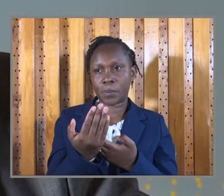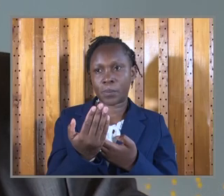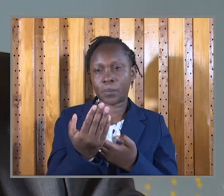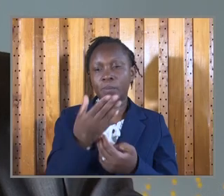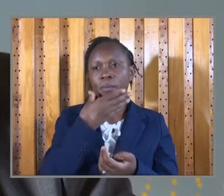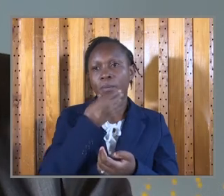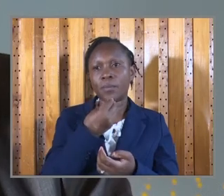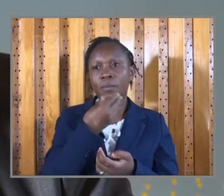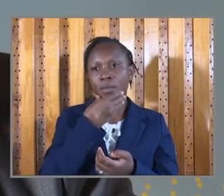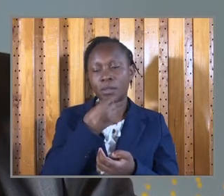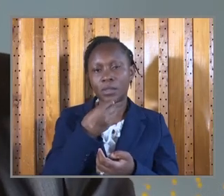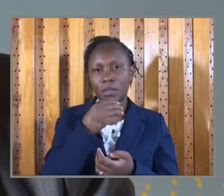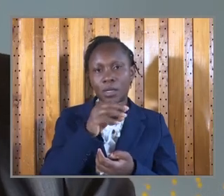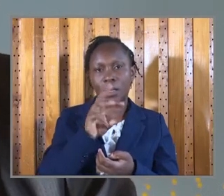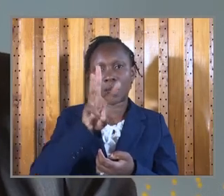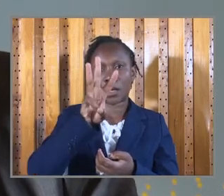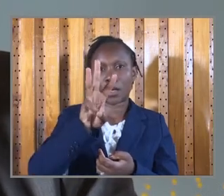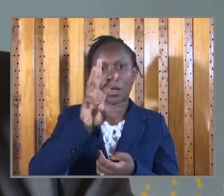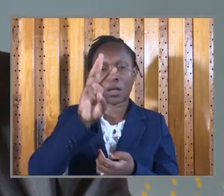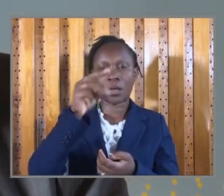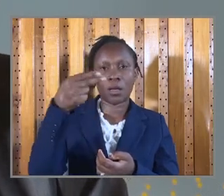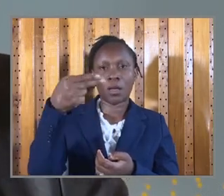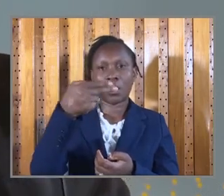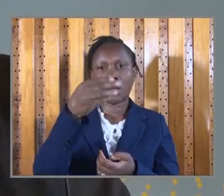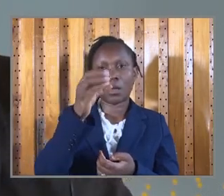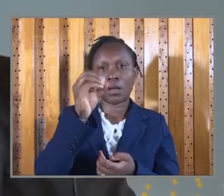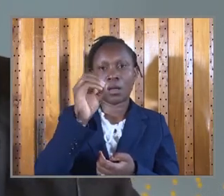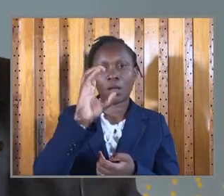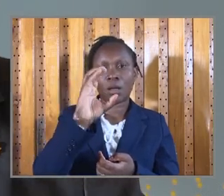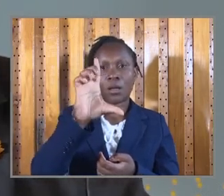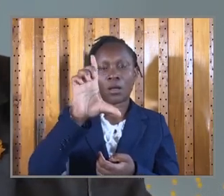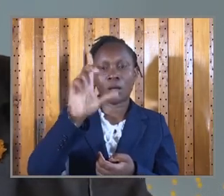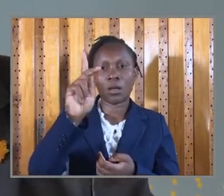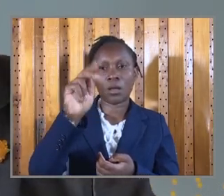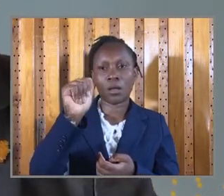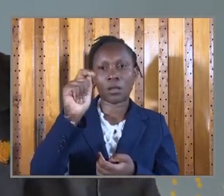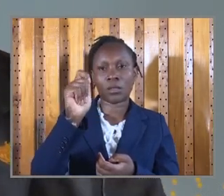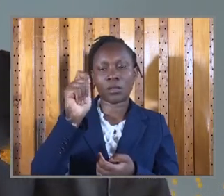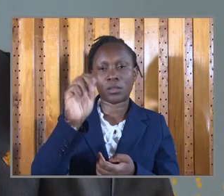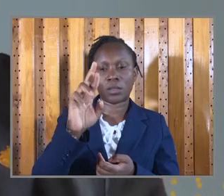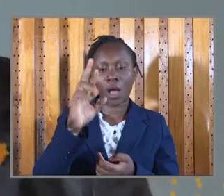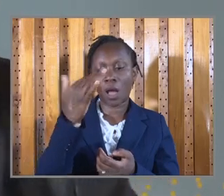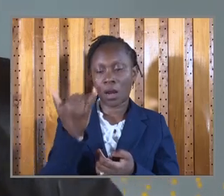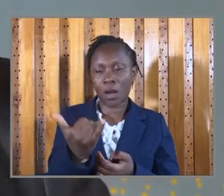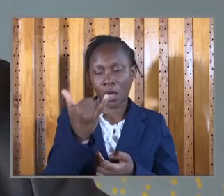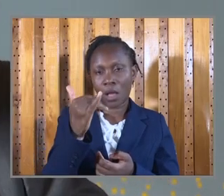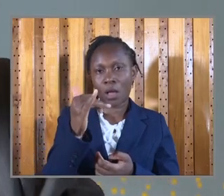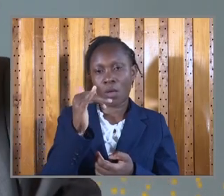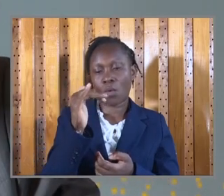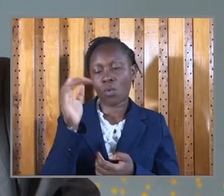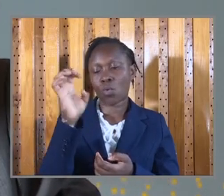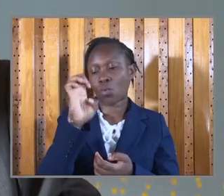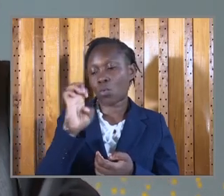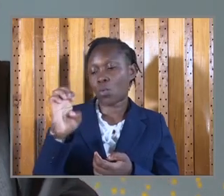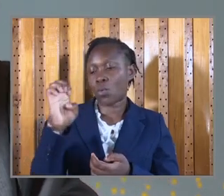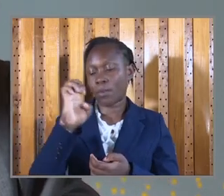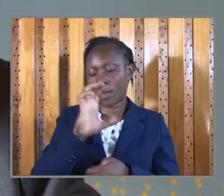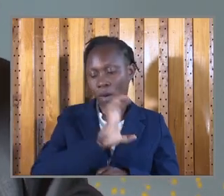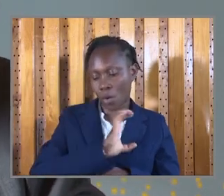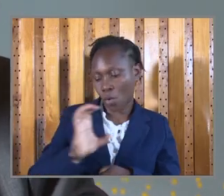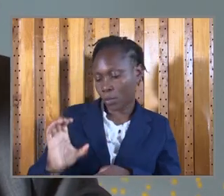Mr. Wopke Hoekstra. He's currently the European Commission in charge of climate action.